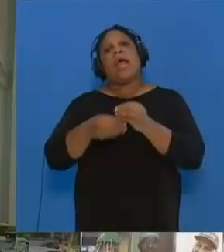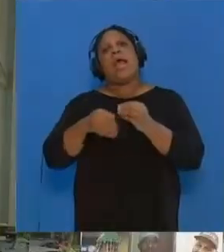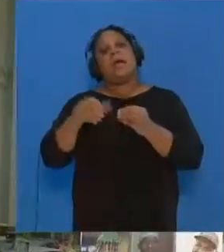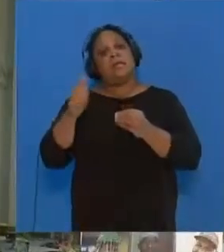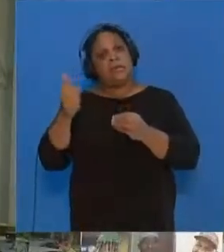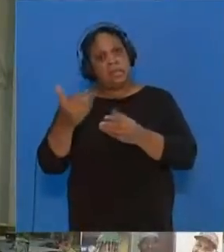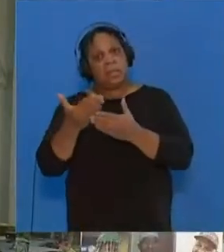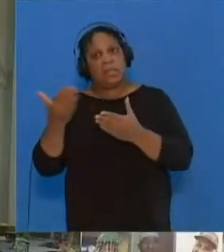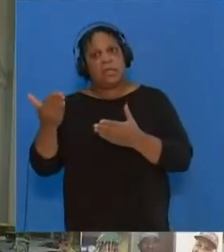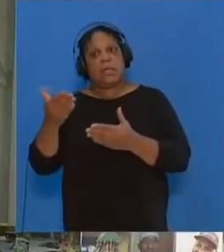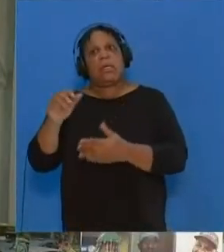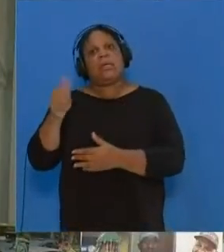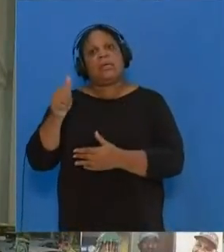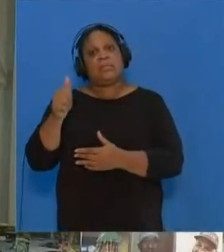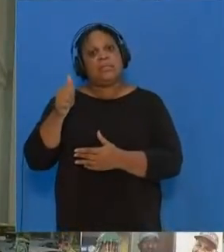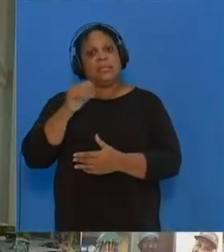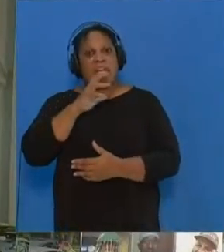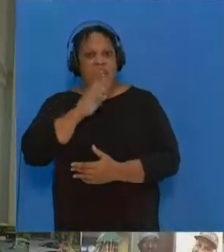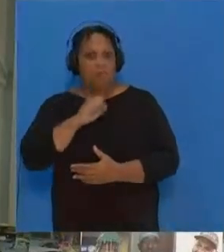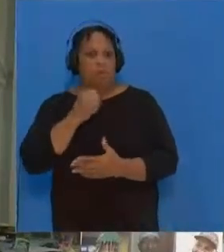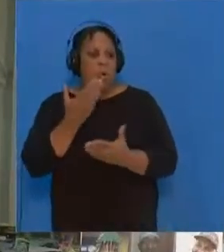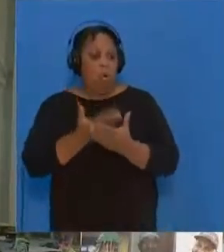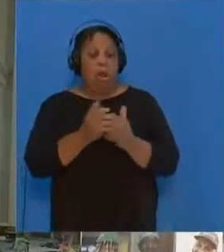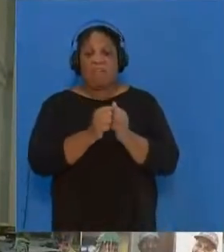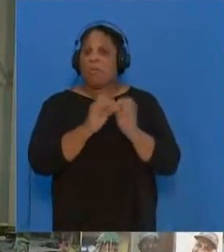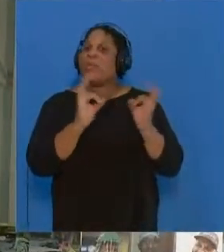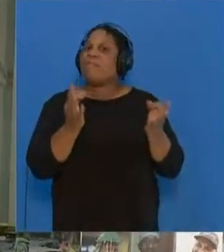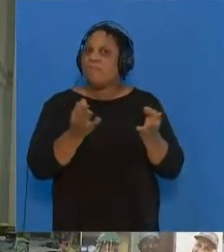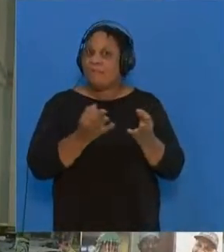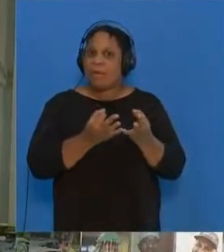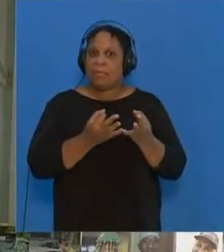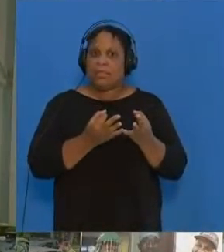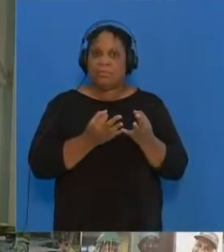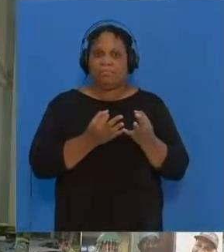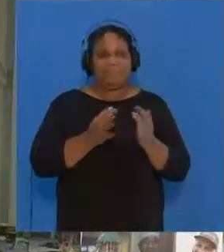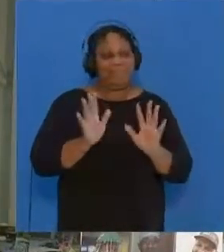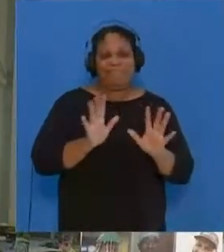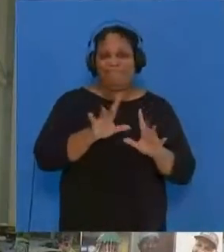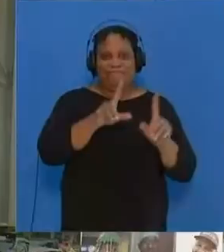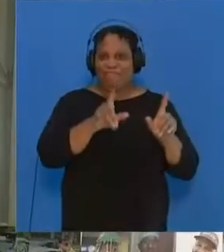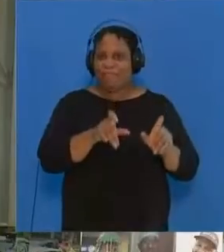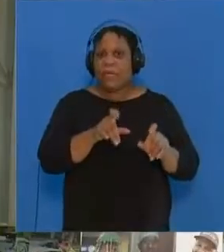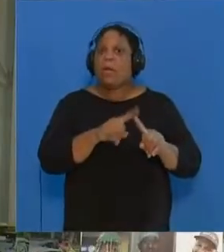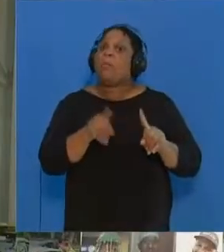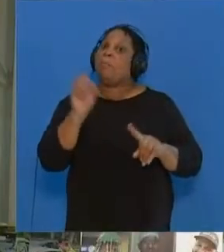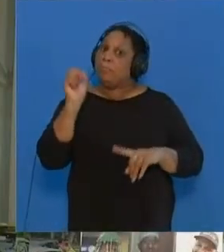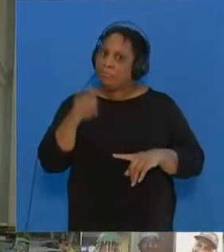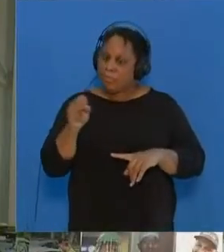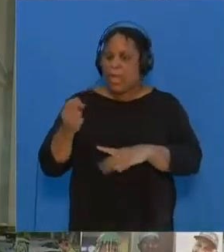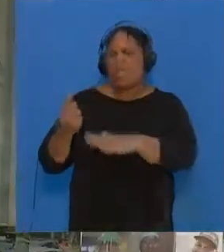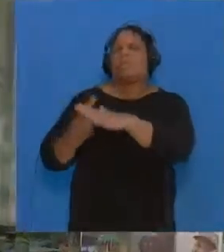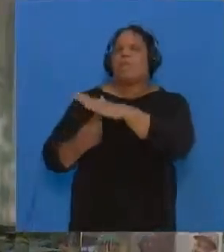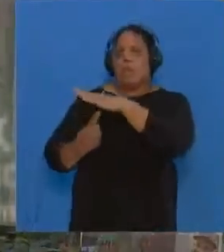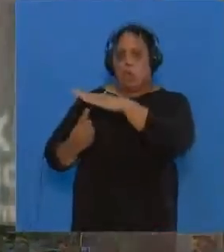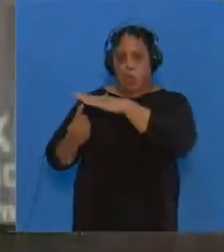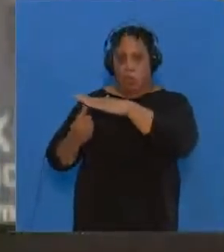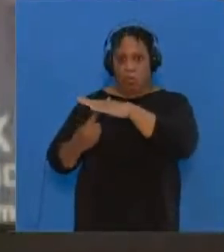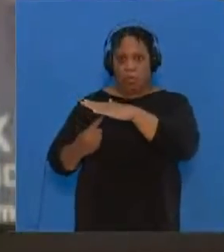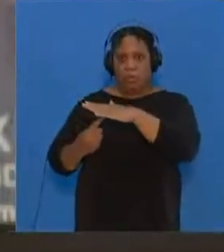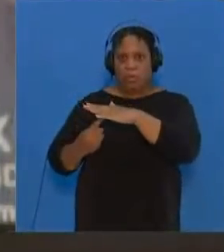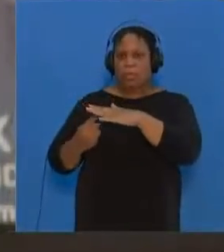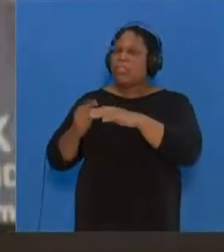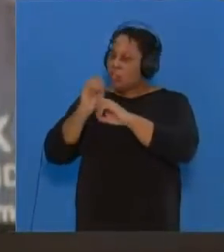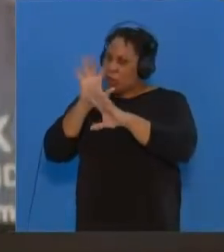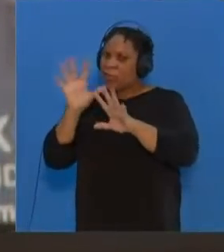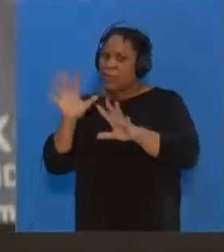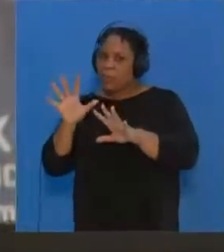A 10-year-old arriving with a family will not have to be tested, but they do have to be quarantined, just to be clear,